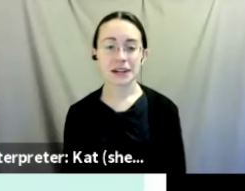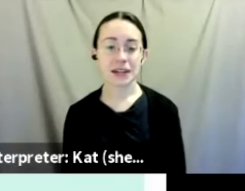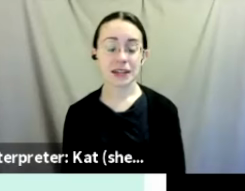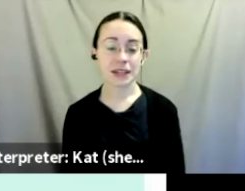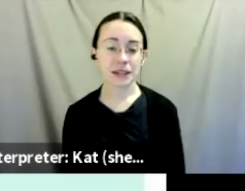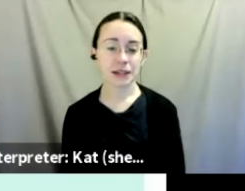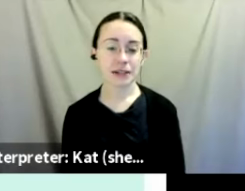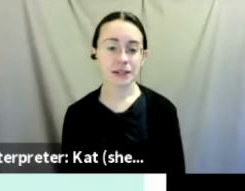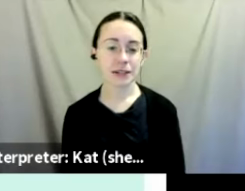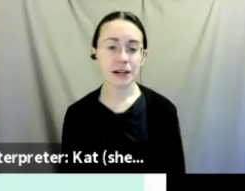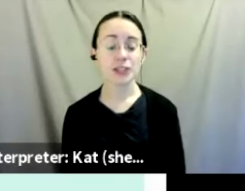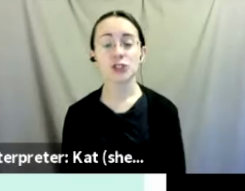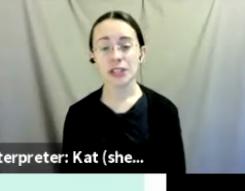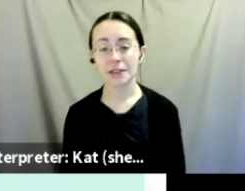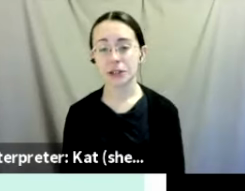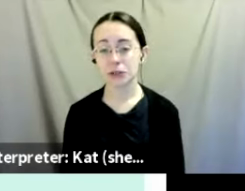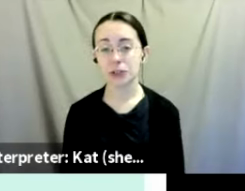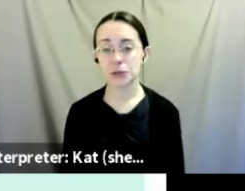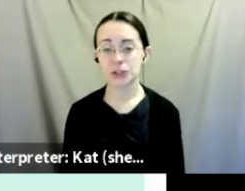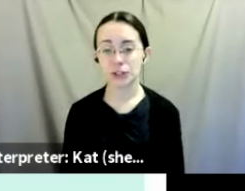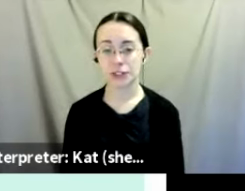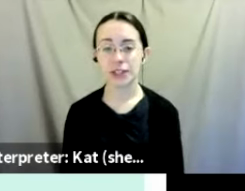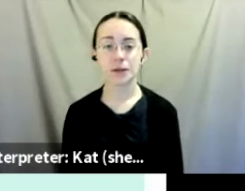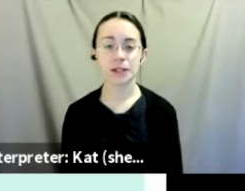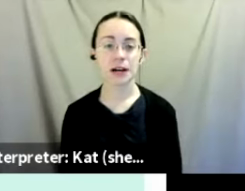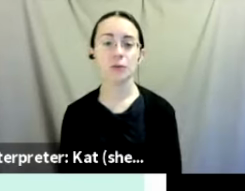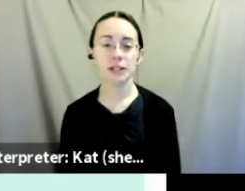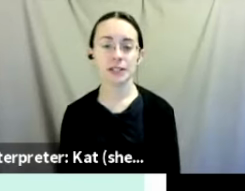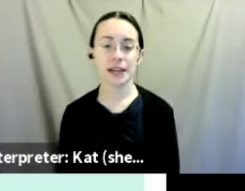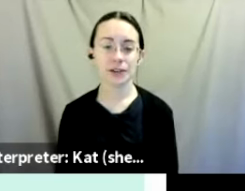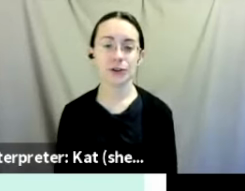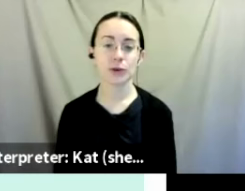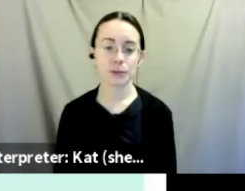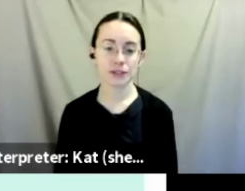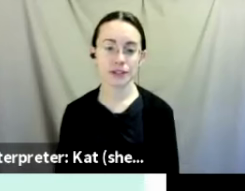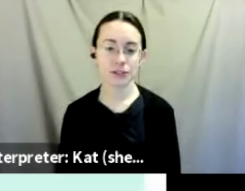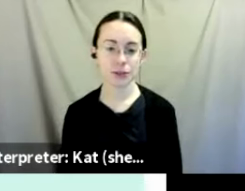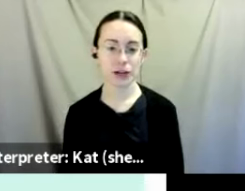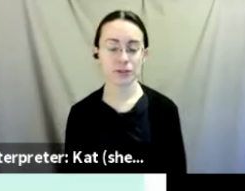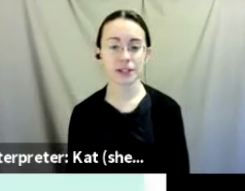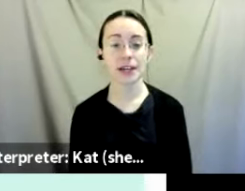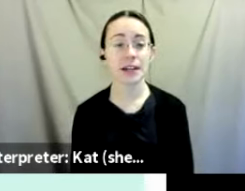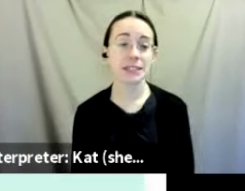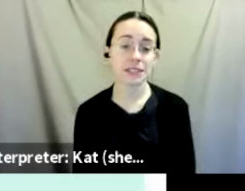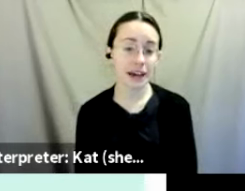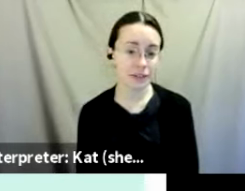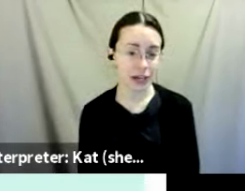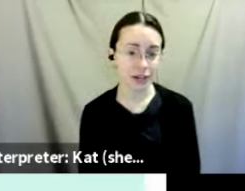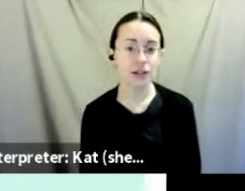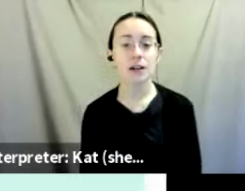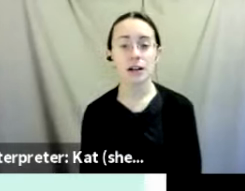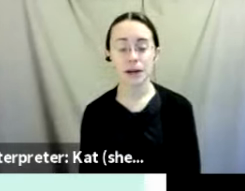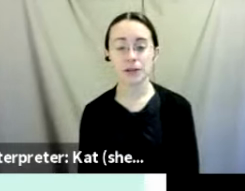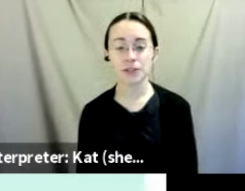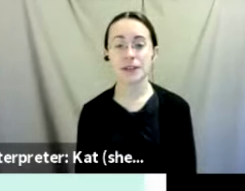And I should have included more diversity, but I wanted to have a representative demographic, and I did have